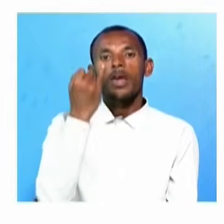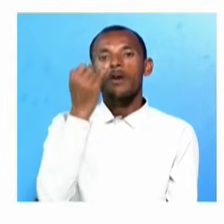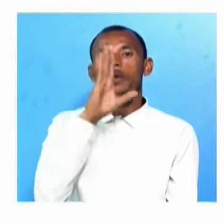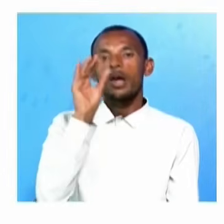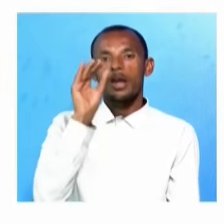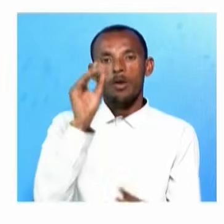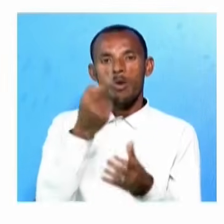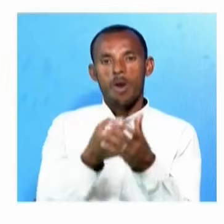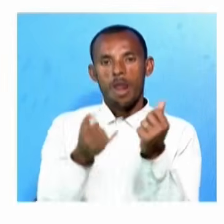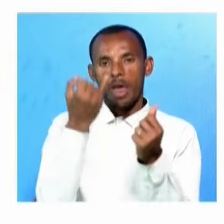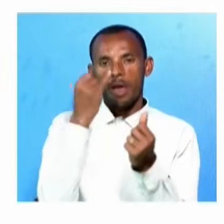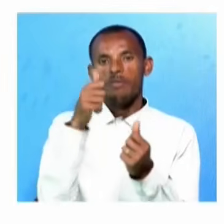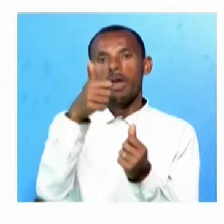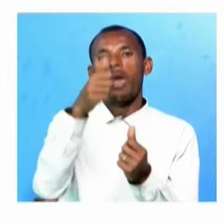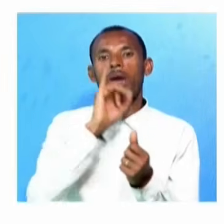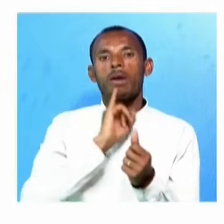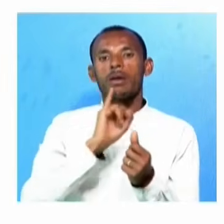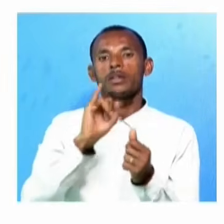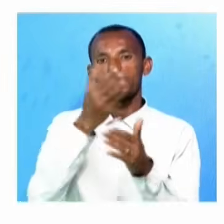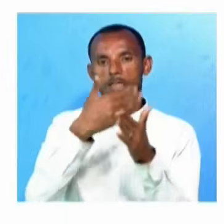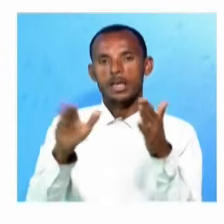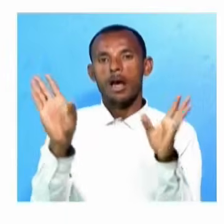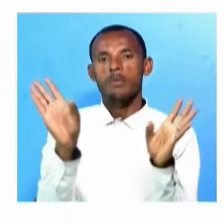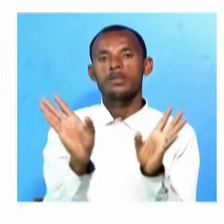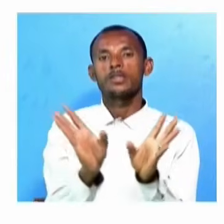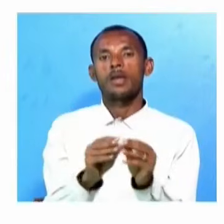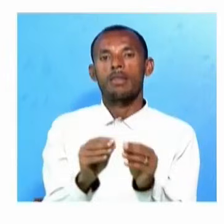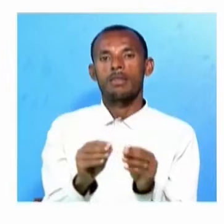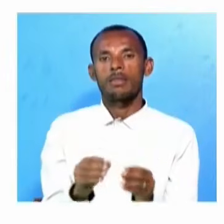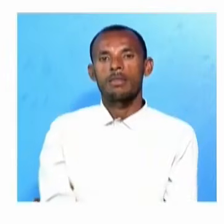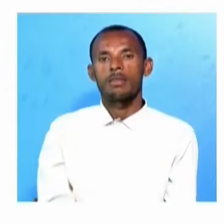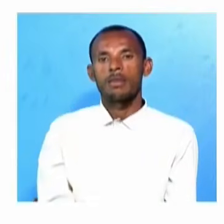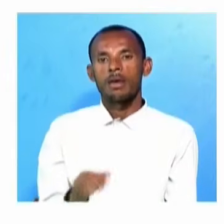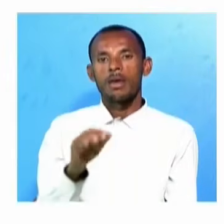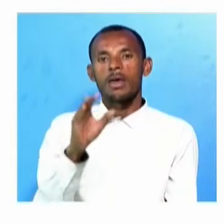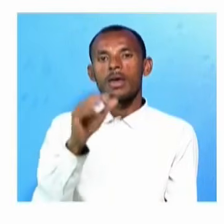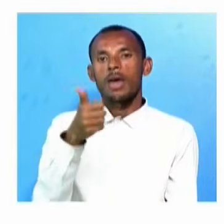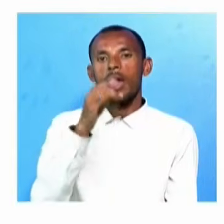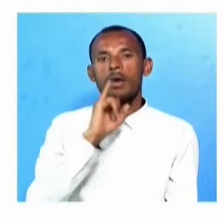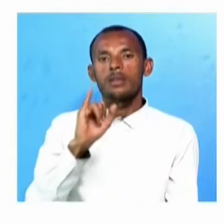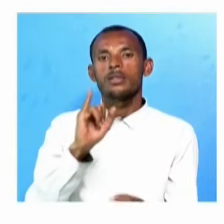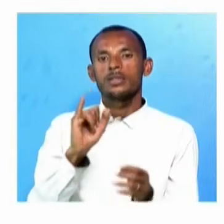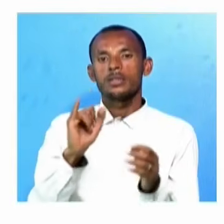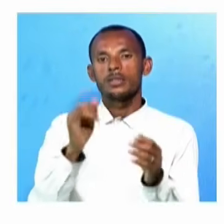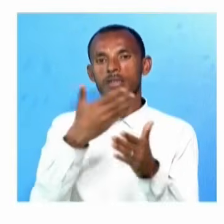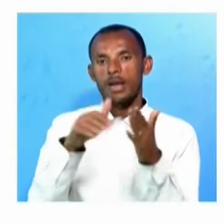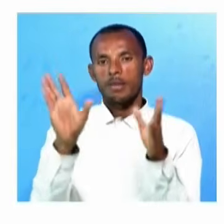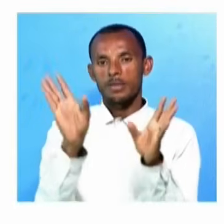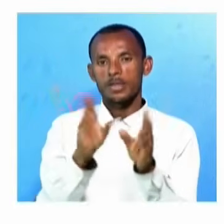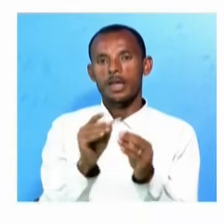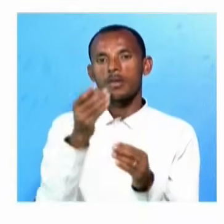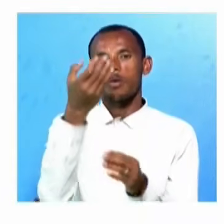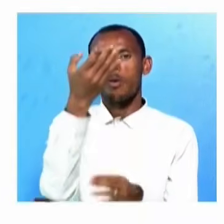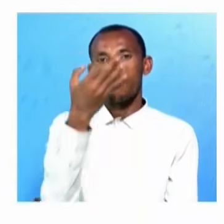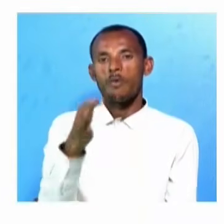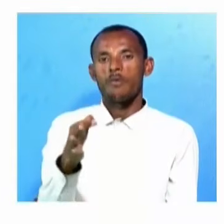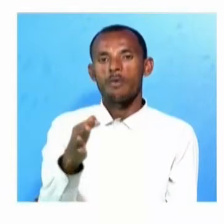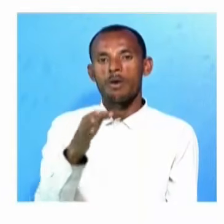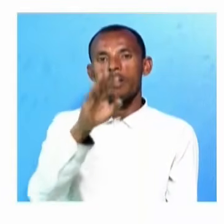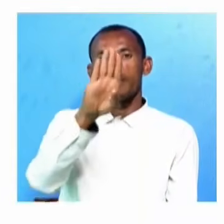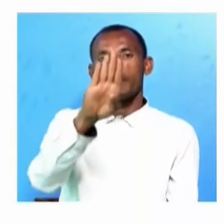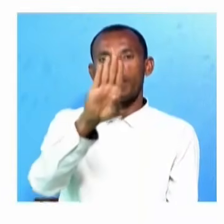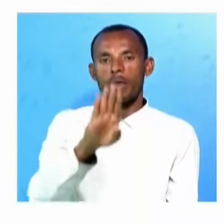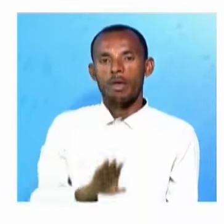is subset. A is a subset. A is a subset of